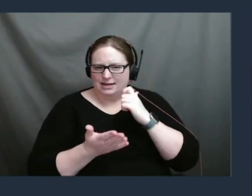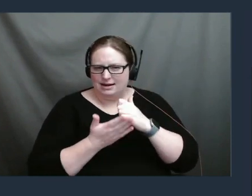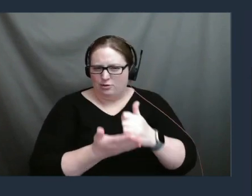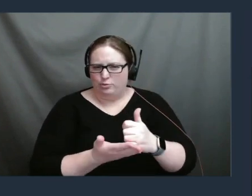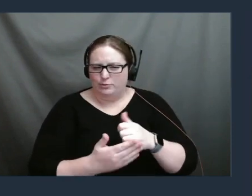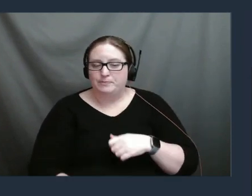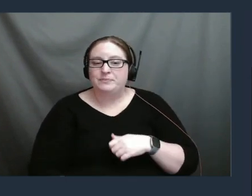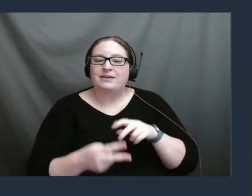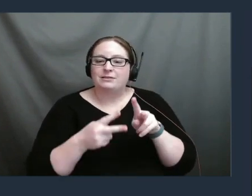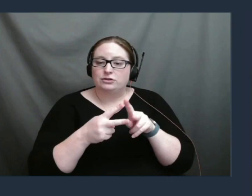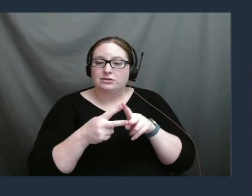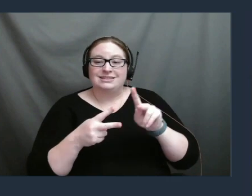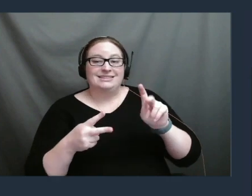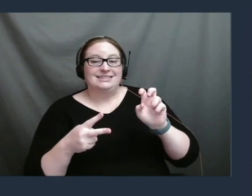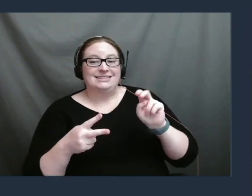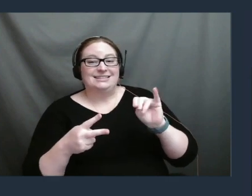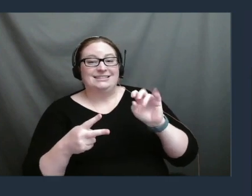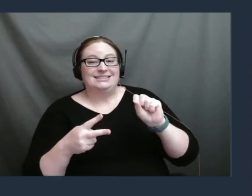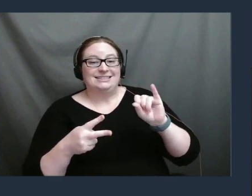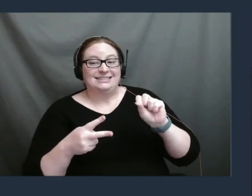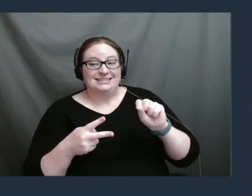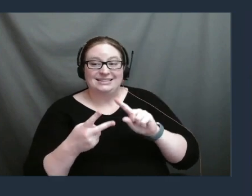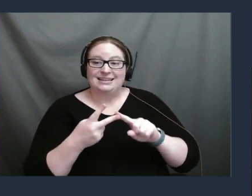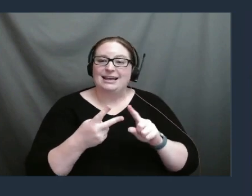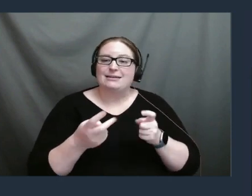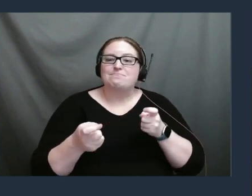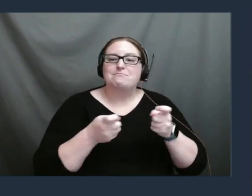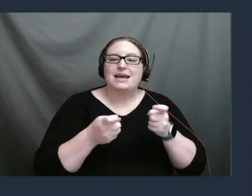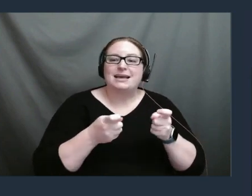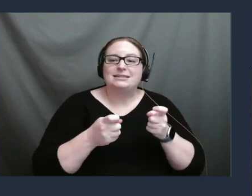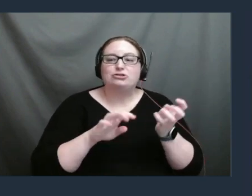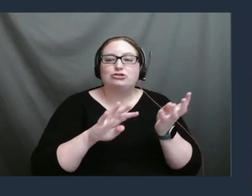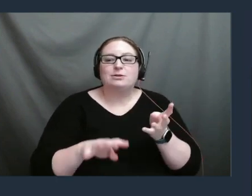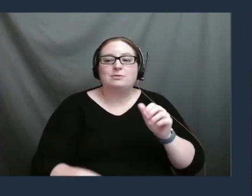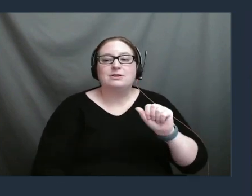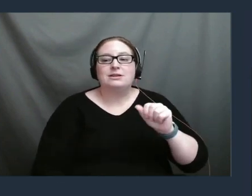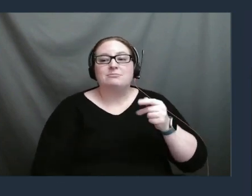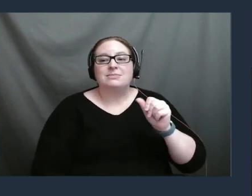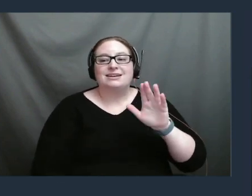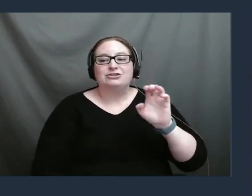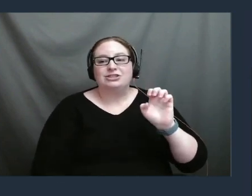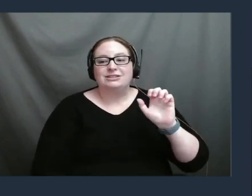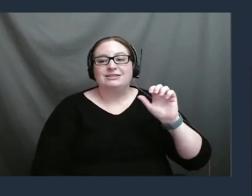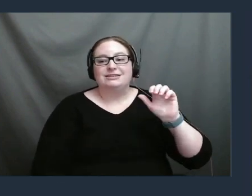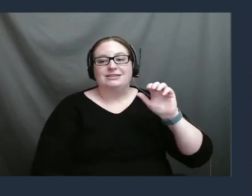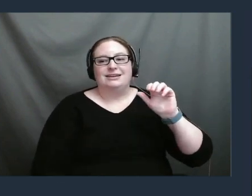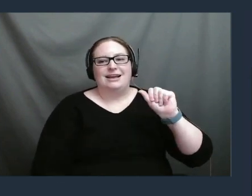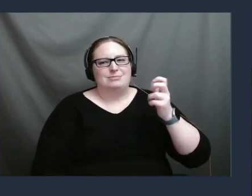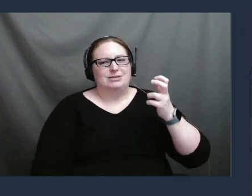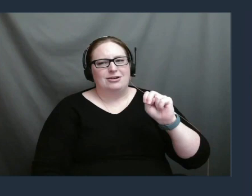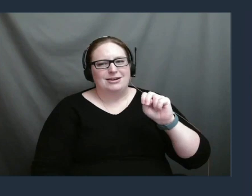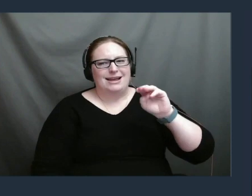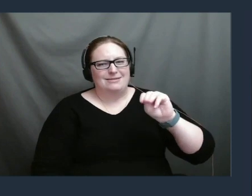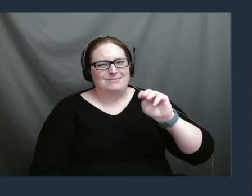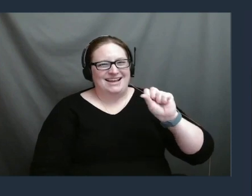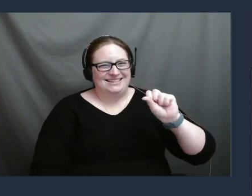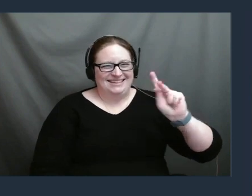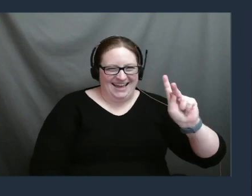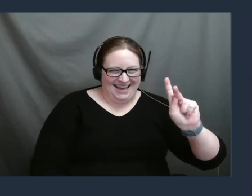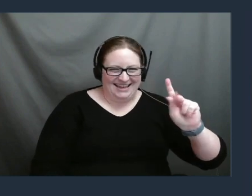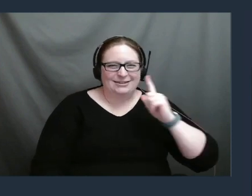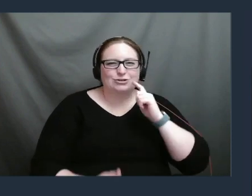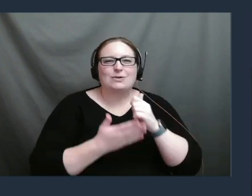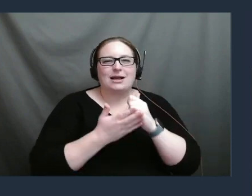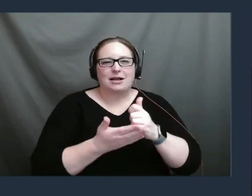services, Kinesis Data Streams and Managed Streaming for Apache Kafka or Amazon MSK, that help with streaming ingest and storage. To help with